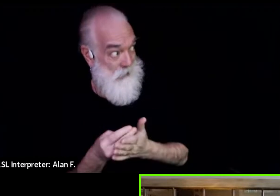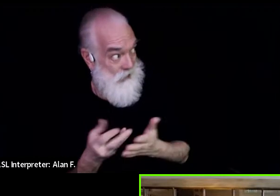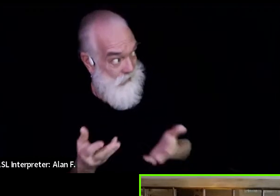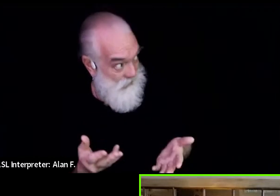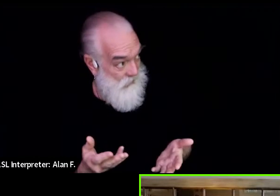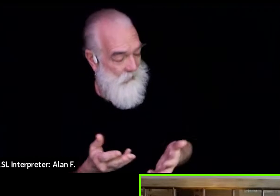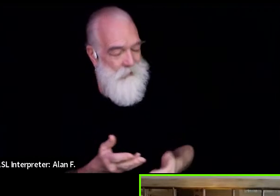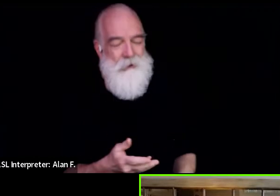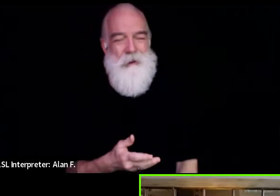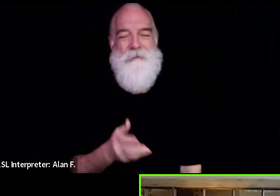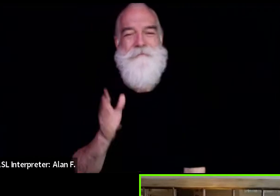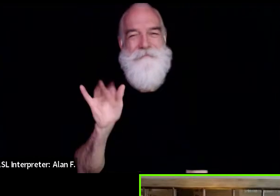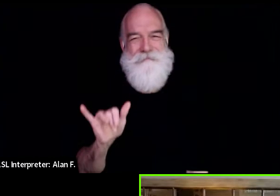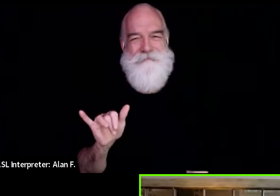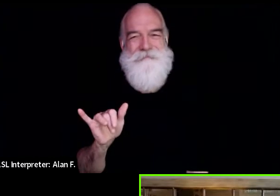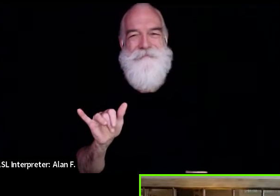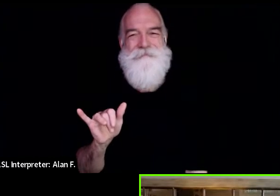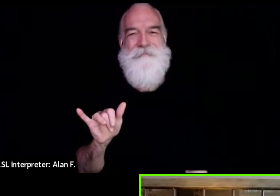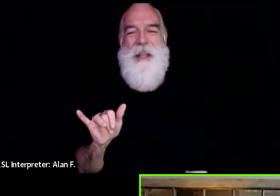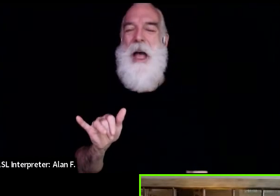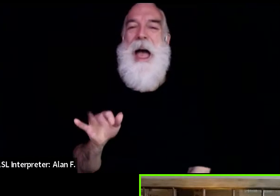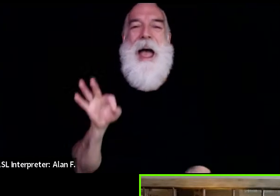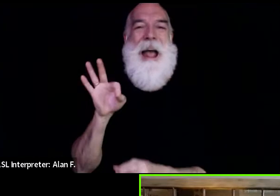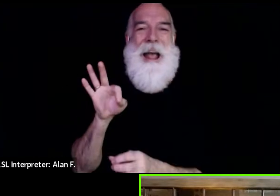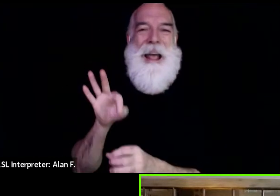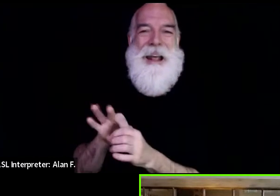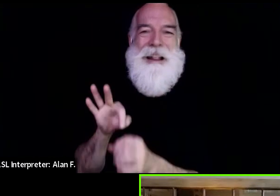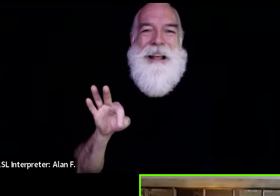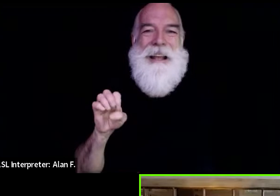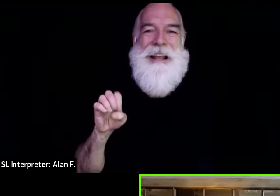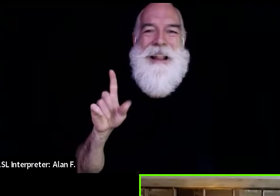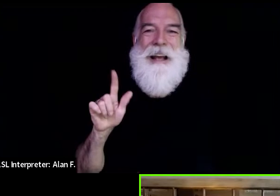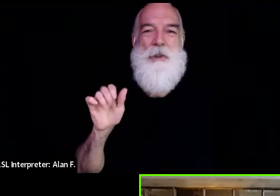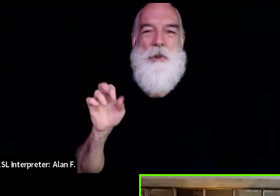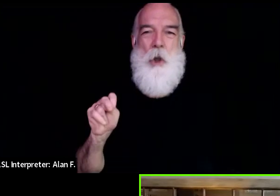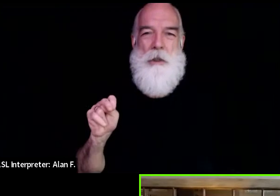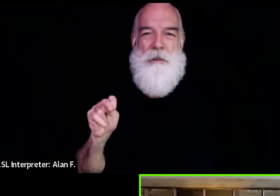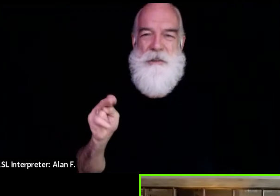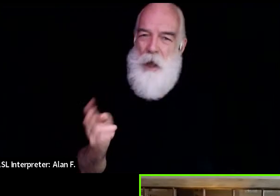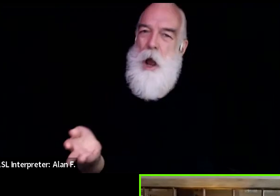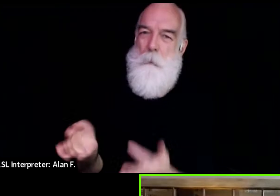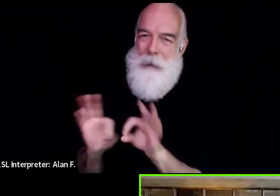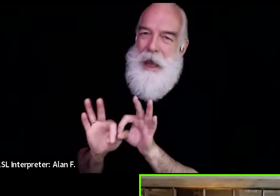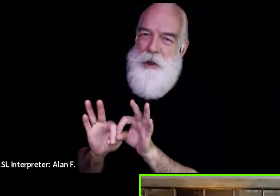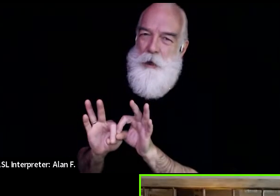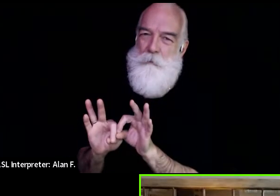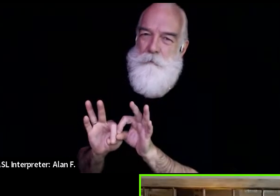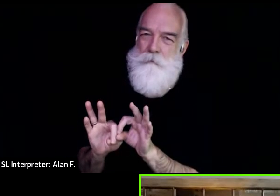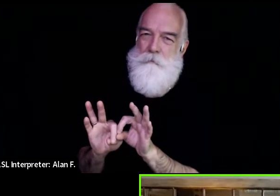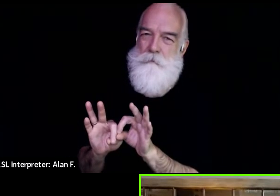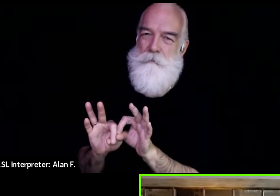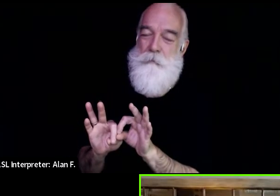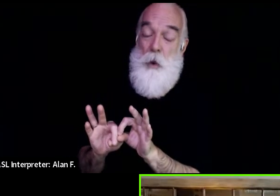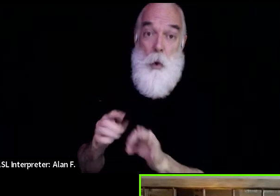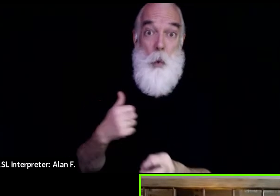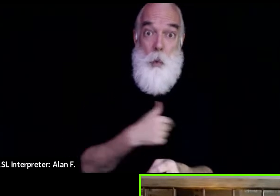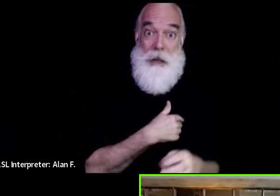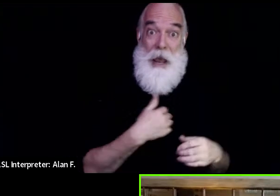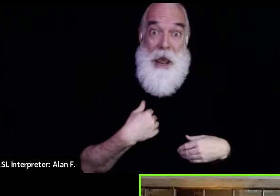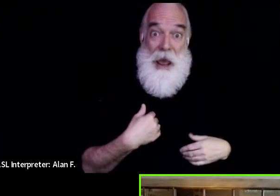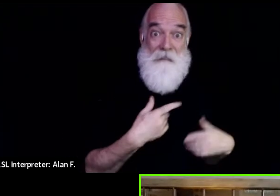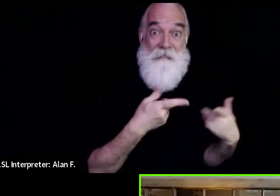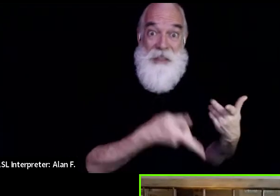And elections matter. We have these outcomes in our state because we